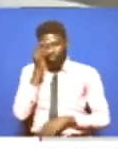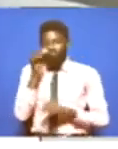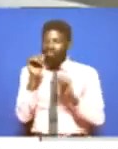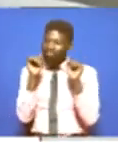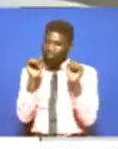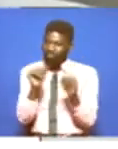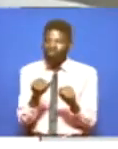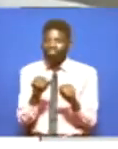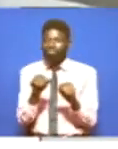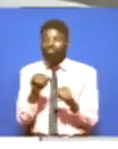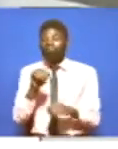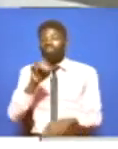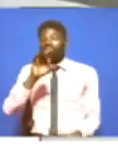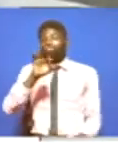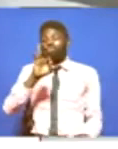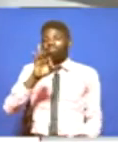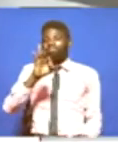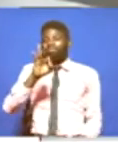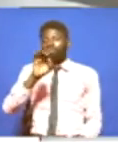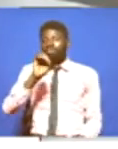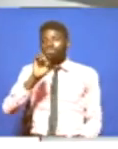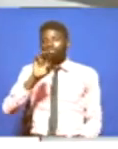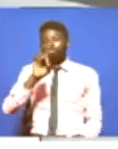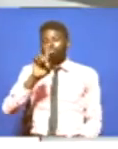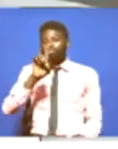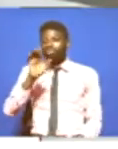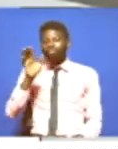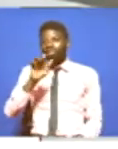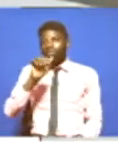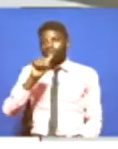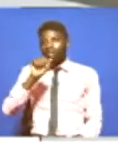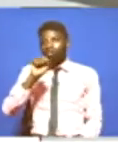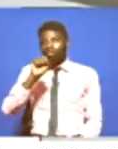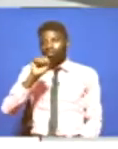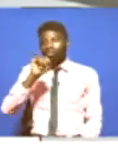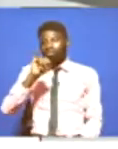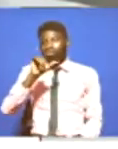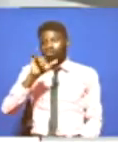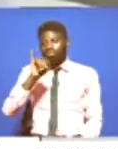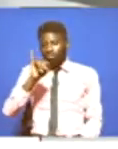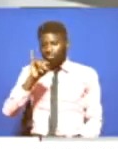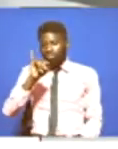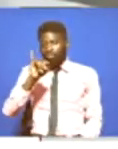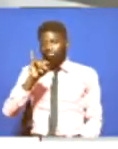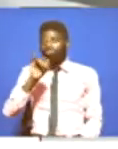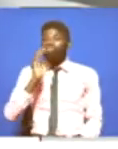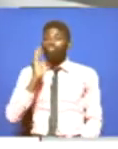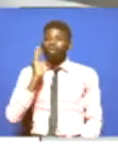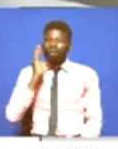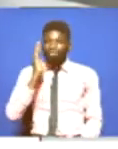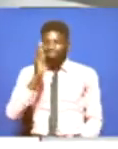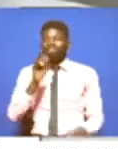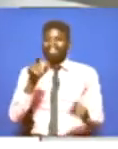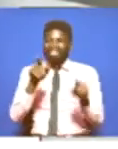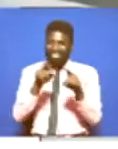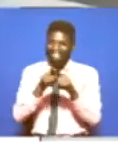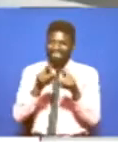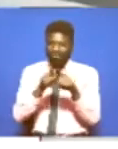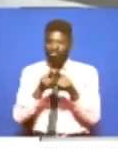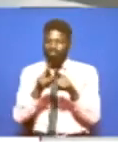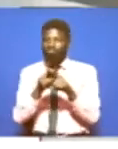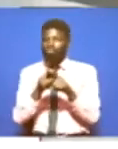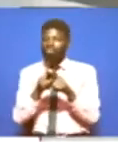Ford Asili and Njeru Kathangu are going to give themselves to this nation